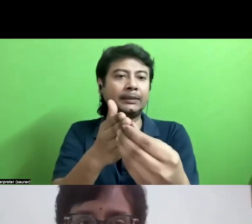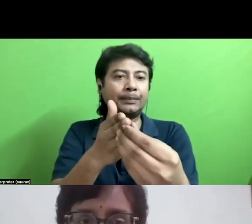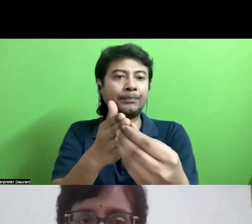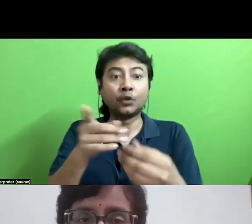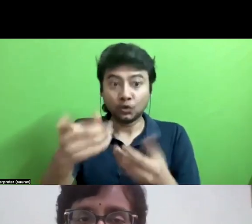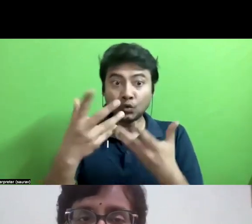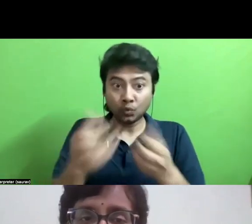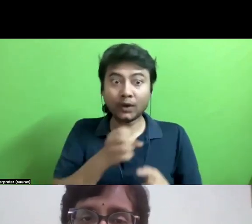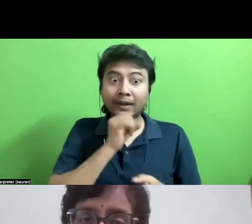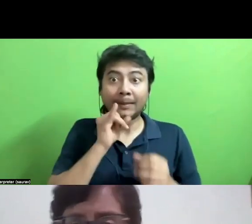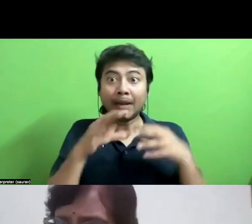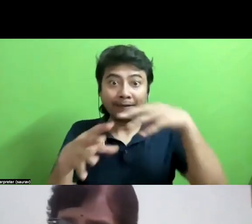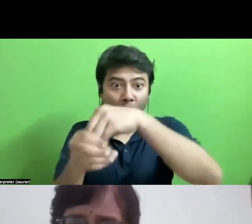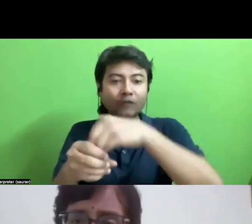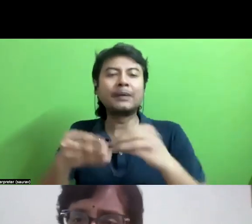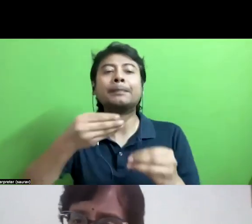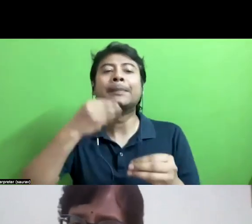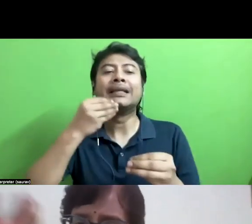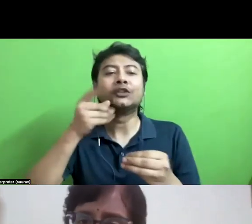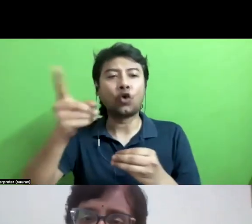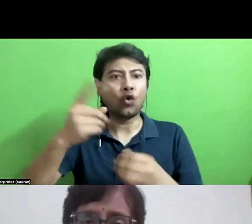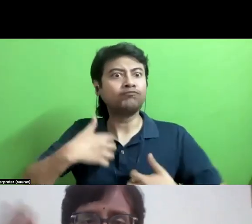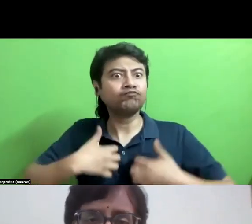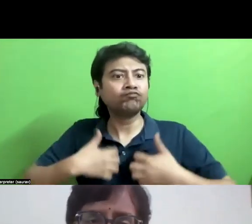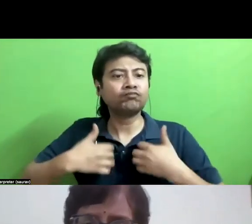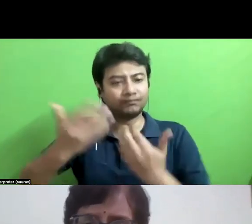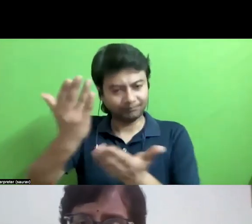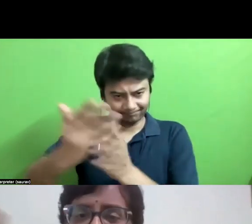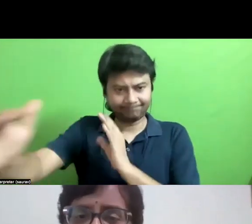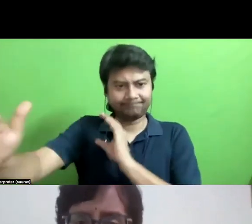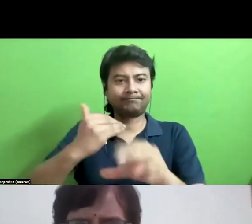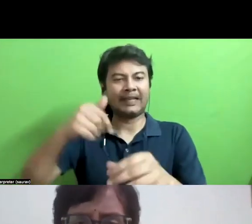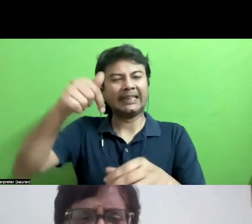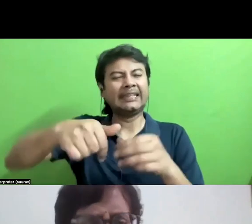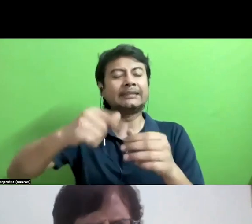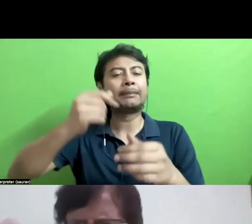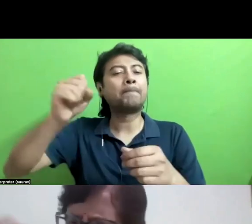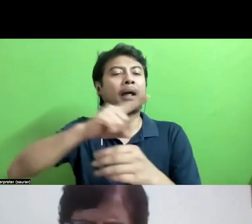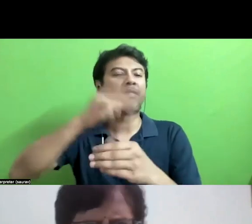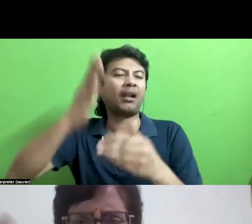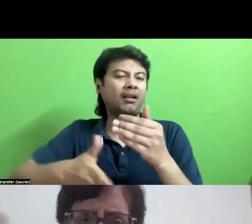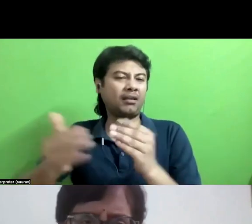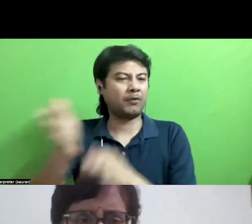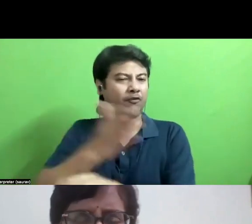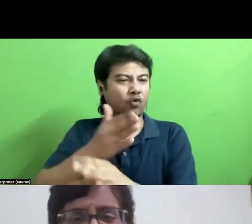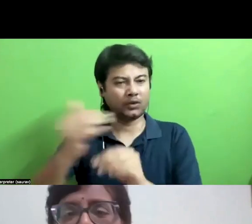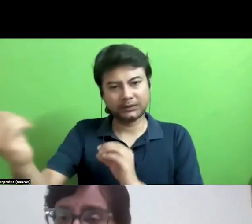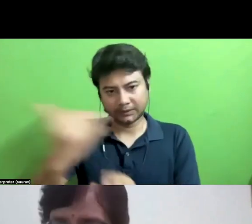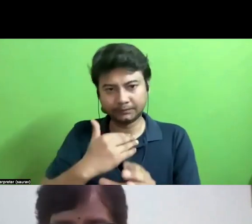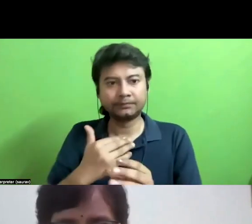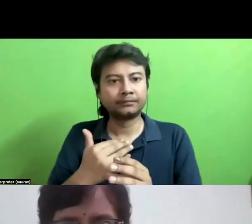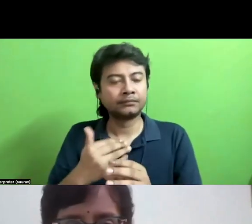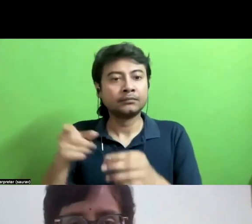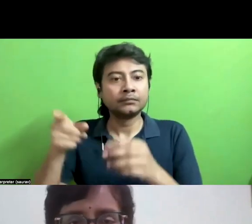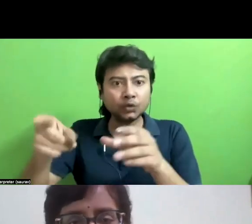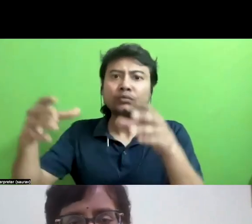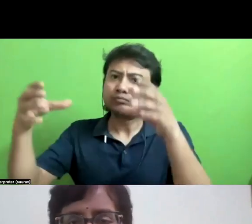of this month. And I would suggest you get together with the people who care, have your discussions, do all that before